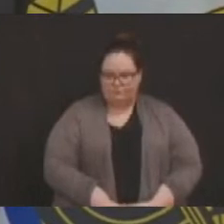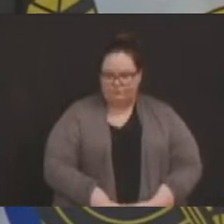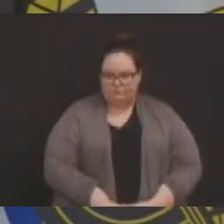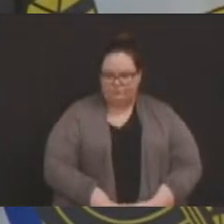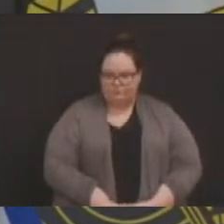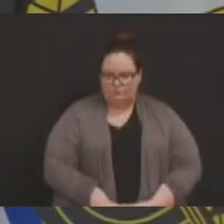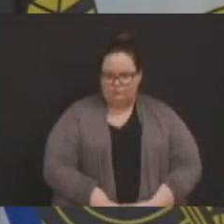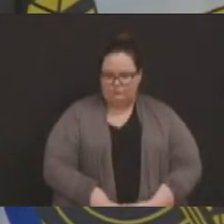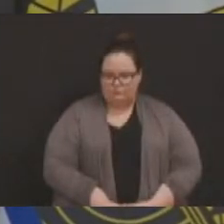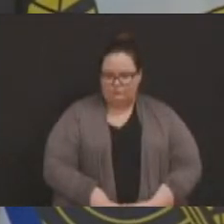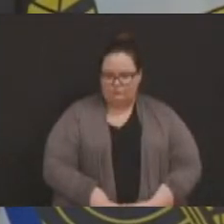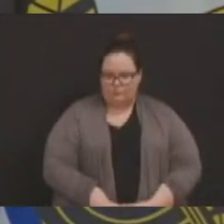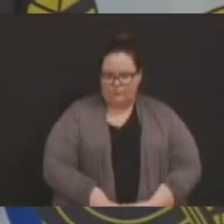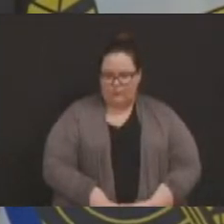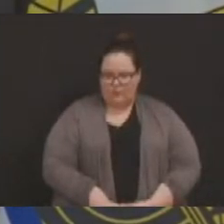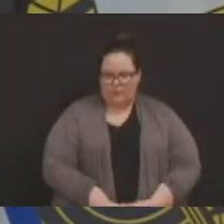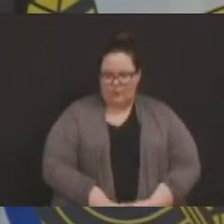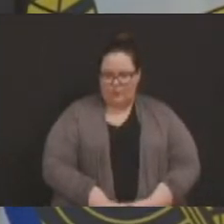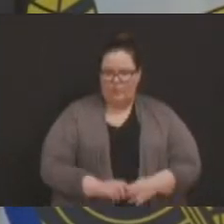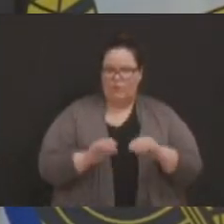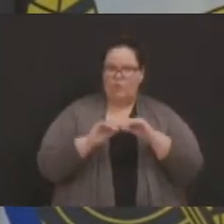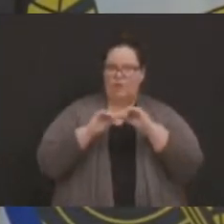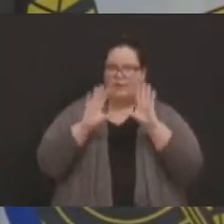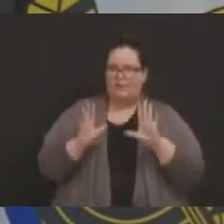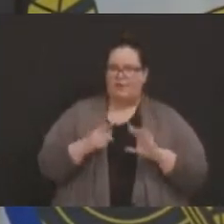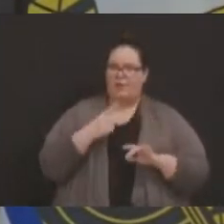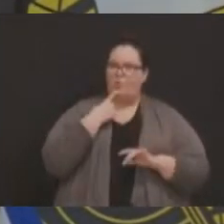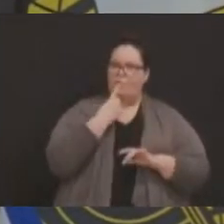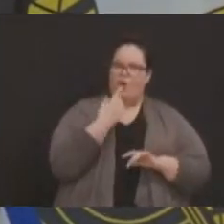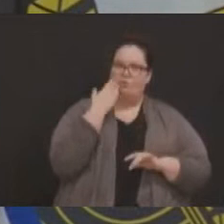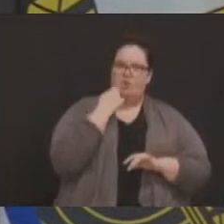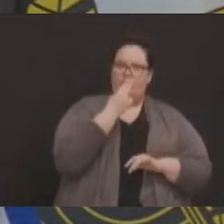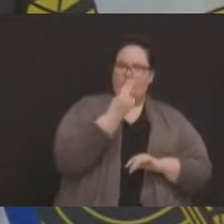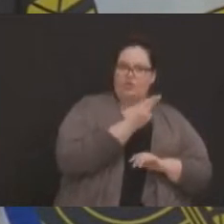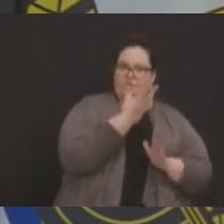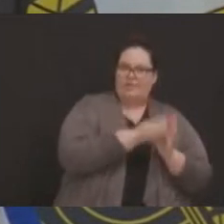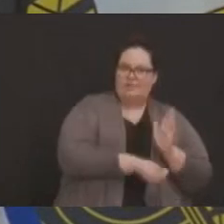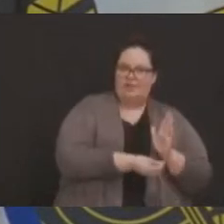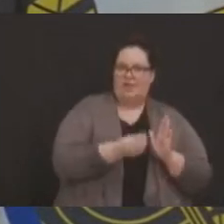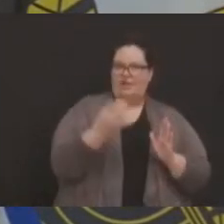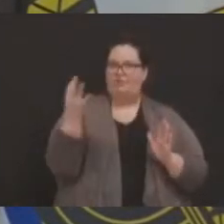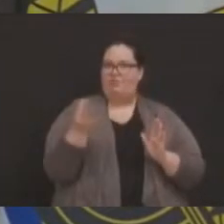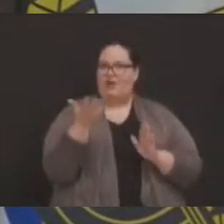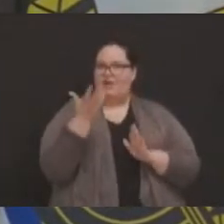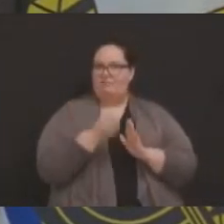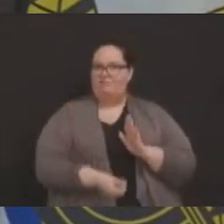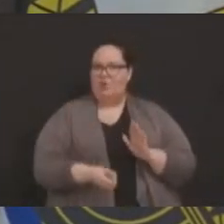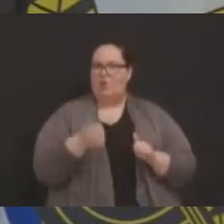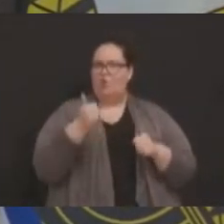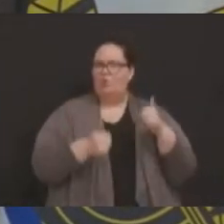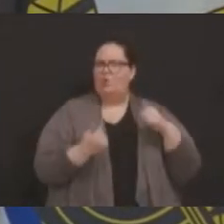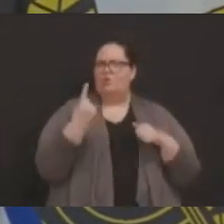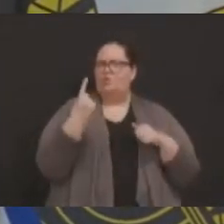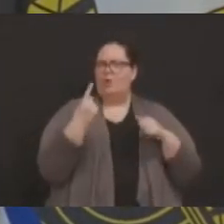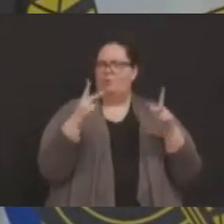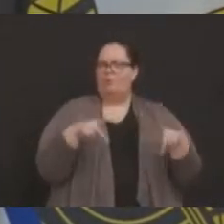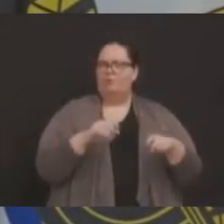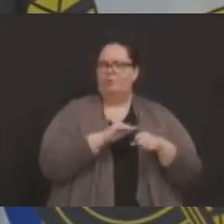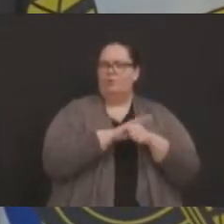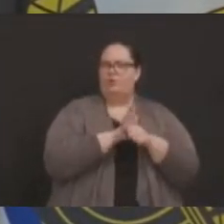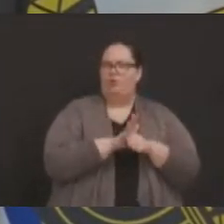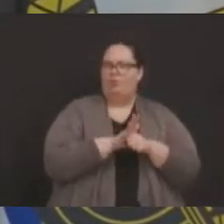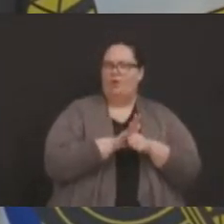COVID-related and which of the two were not COVID-related? Well, I think that would be breaching confidentiality of the families of the